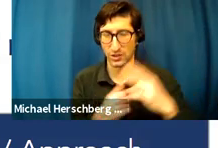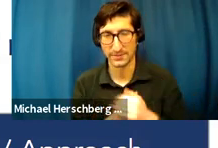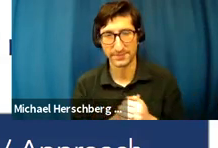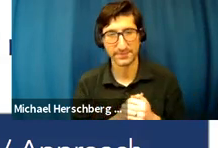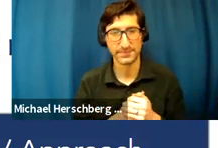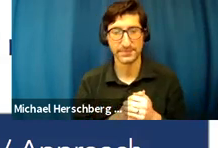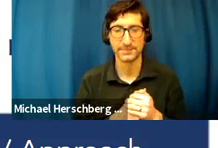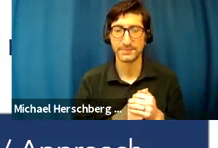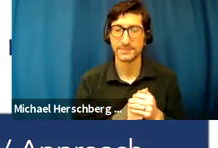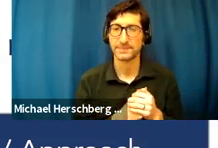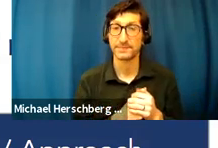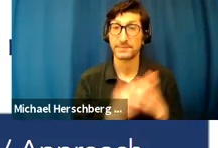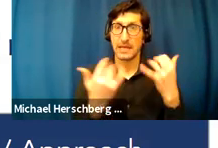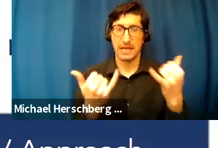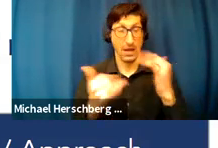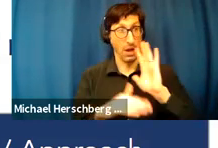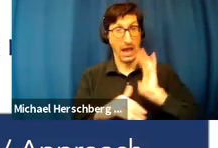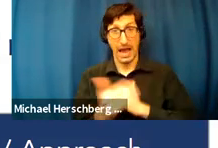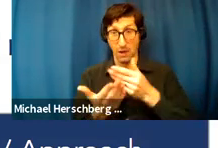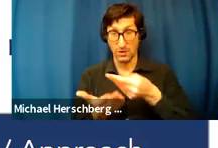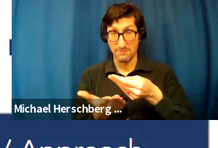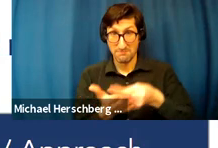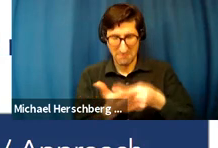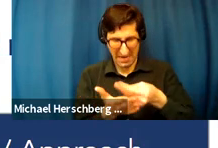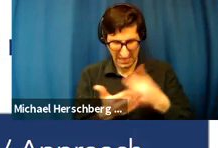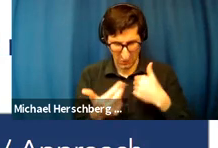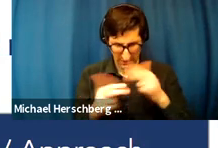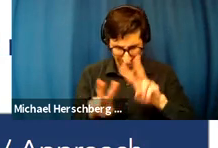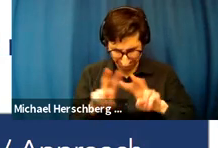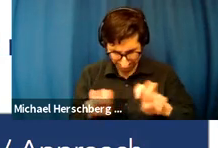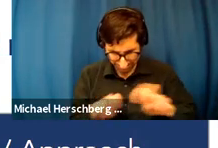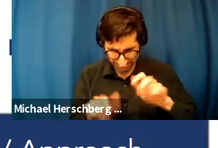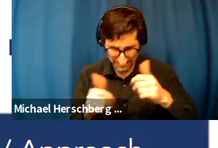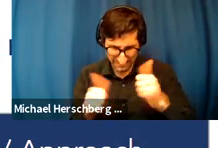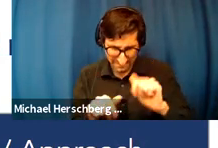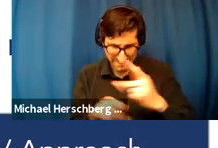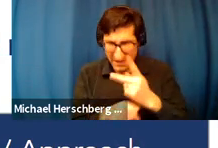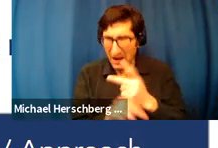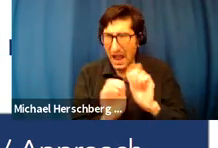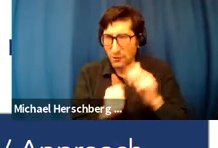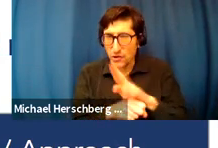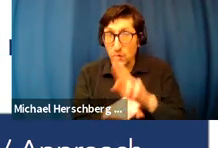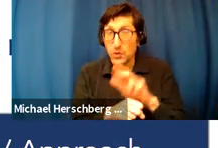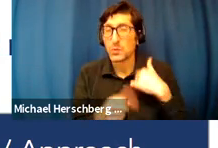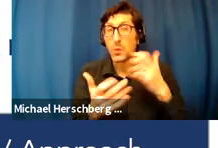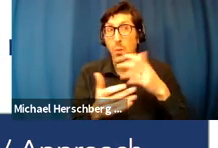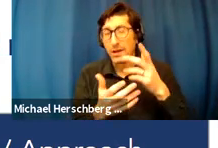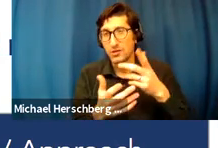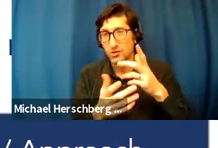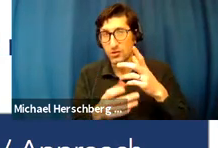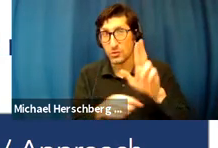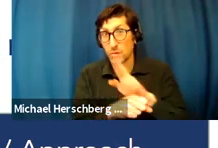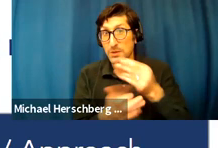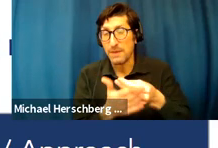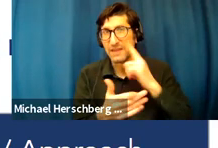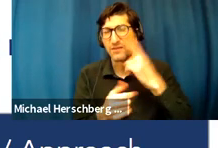As we evaluate how to use our resources, we're focused on those investments that will have an impact beyond a single year. We have an obligation